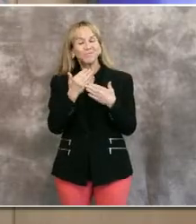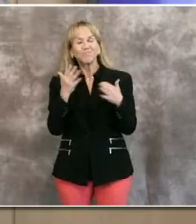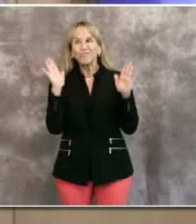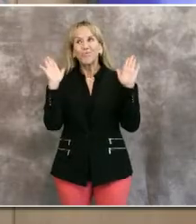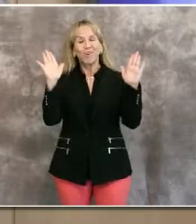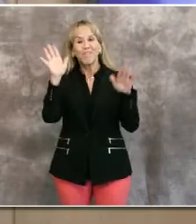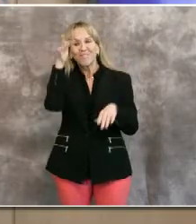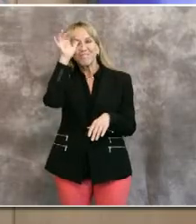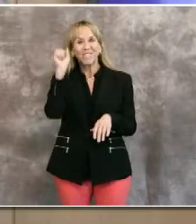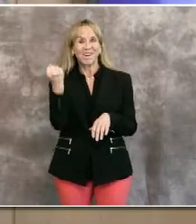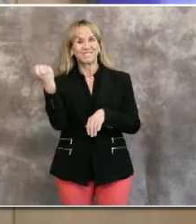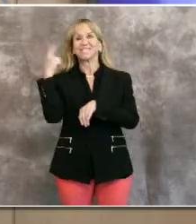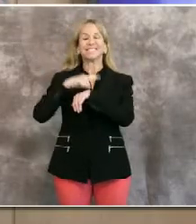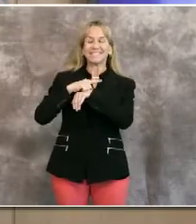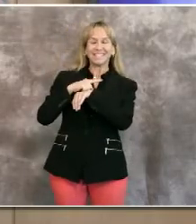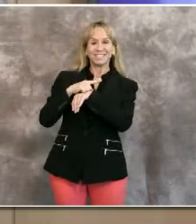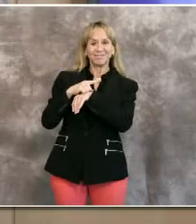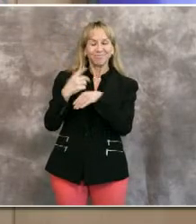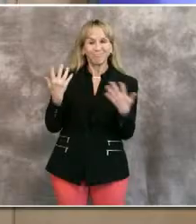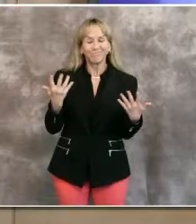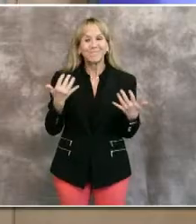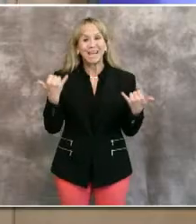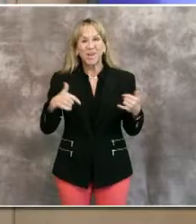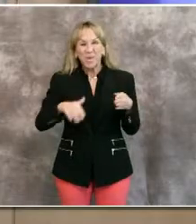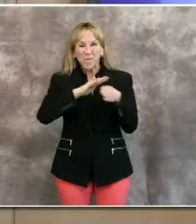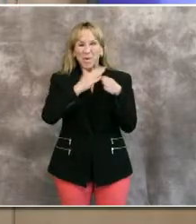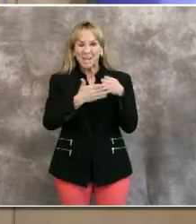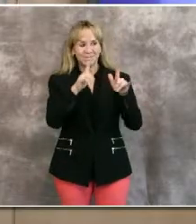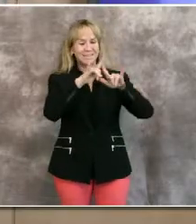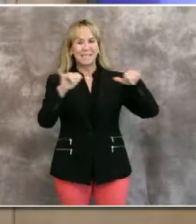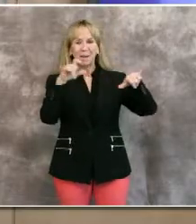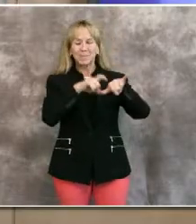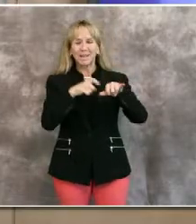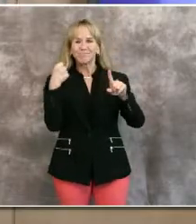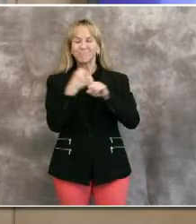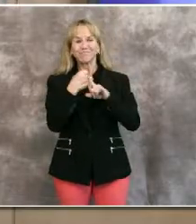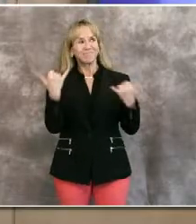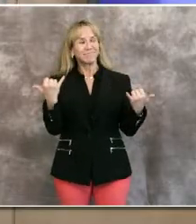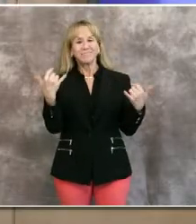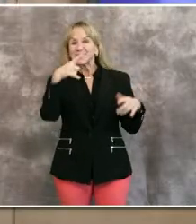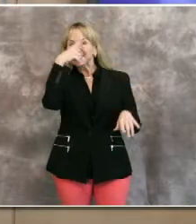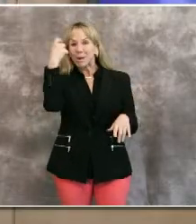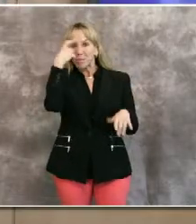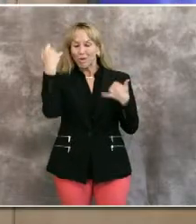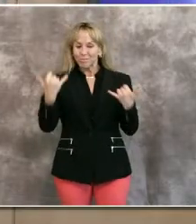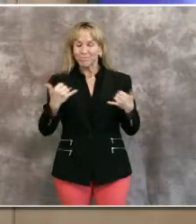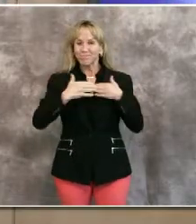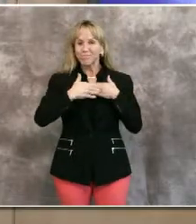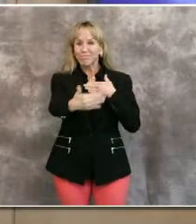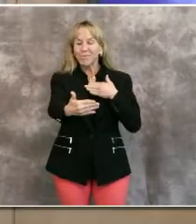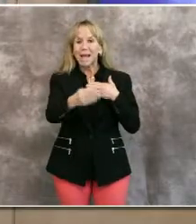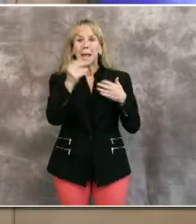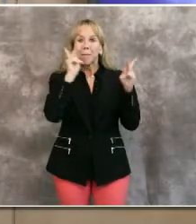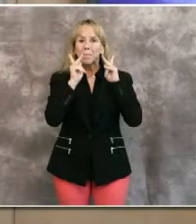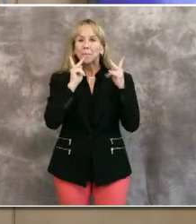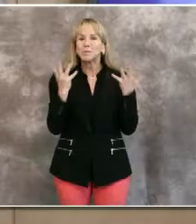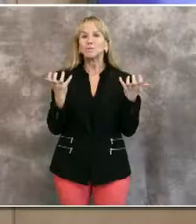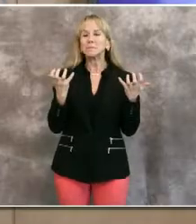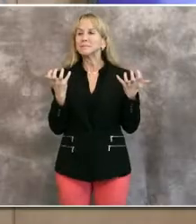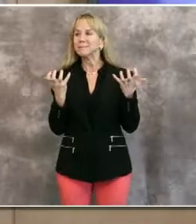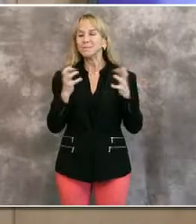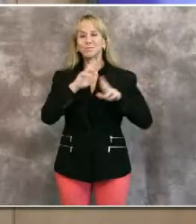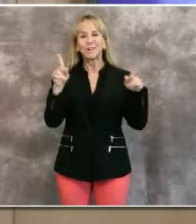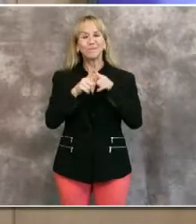of the year. This weekend was also the first day of summer, and we know people are itching to get back out into the open